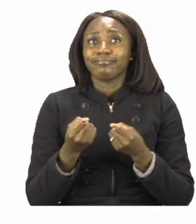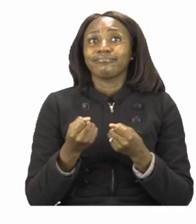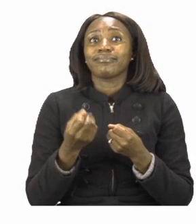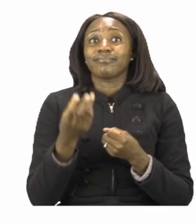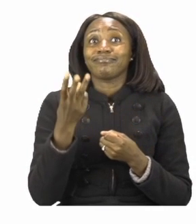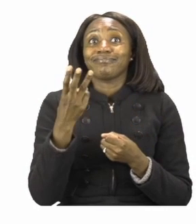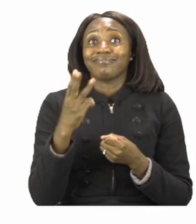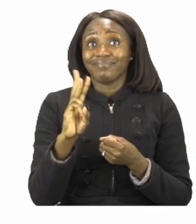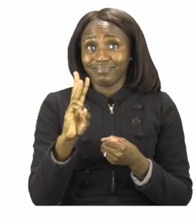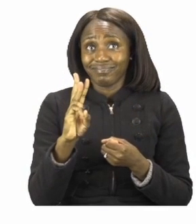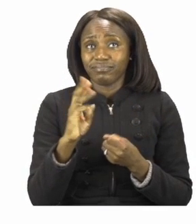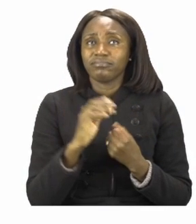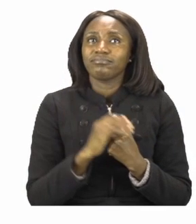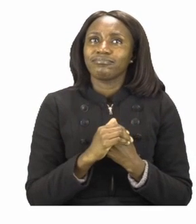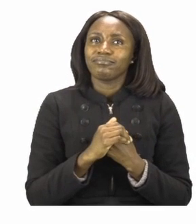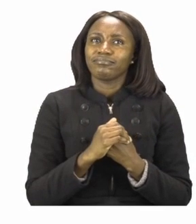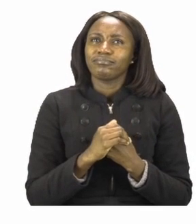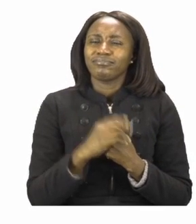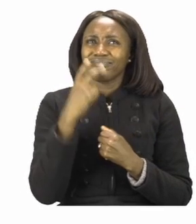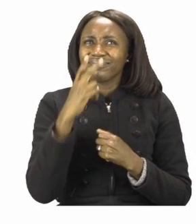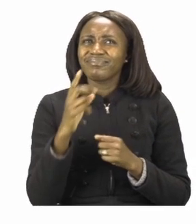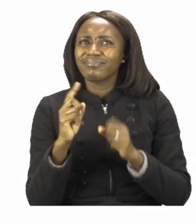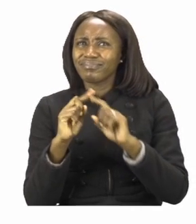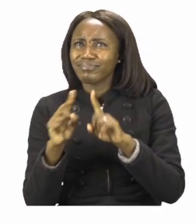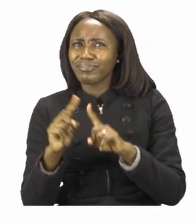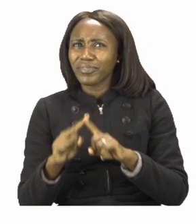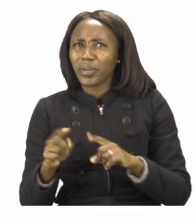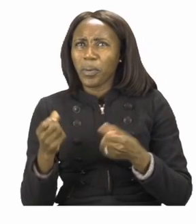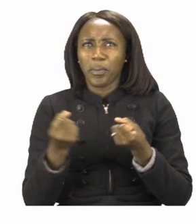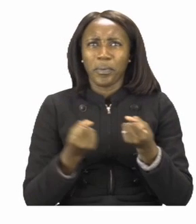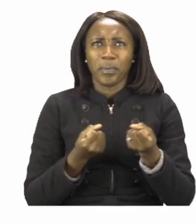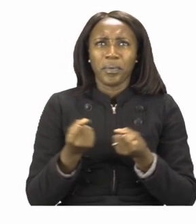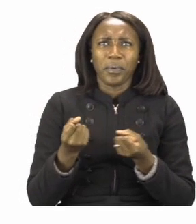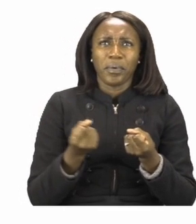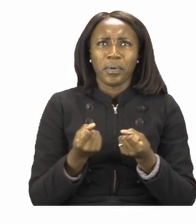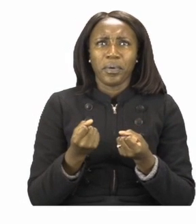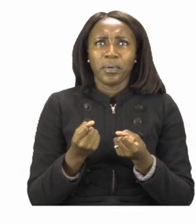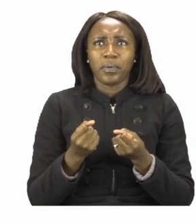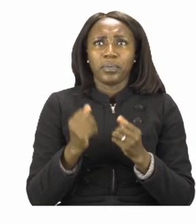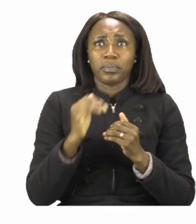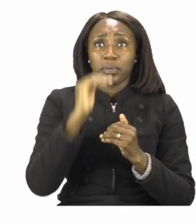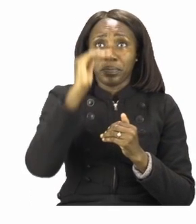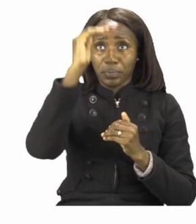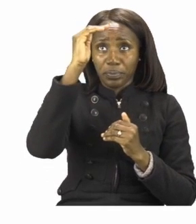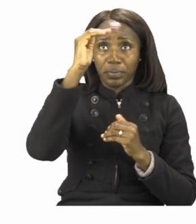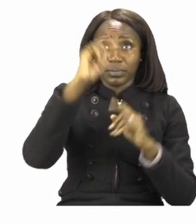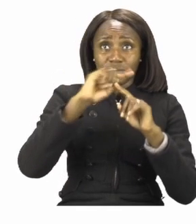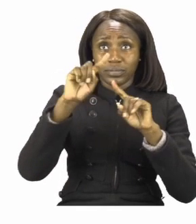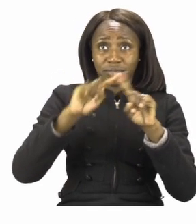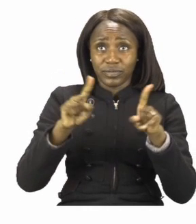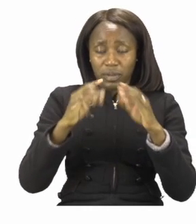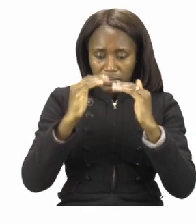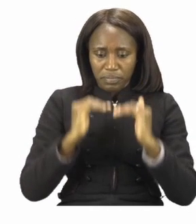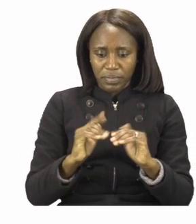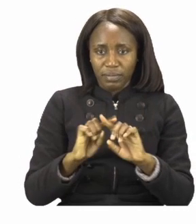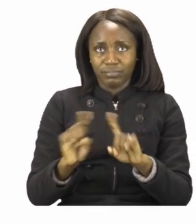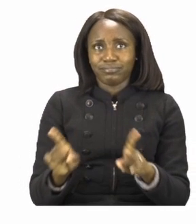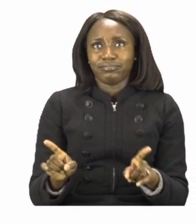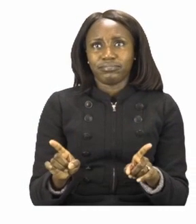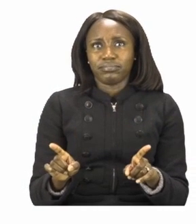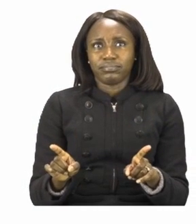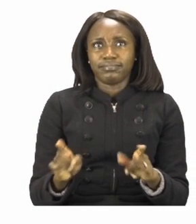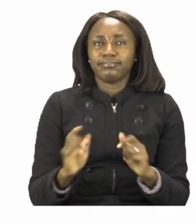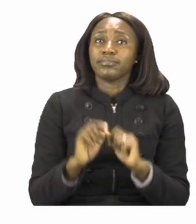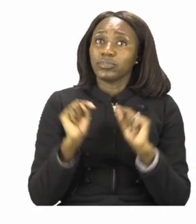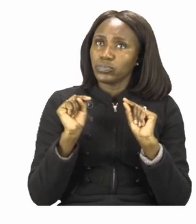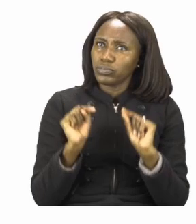can see, they are different cars. The ones on top are different from the ones at the bottom. It's going to be